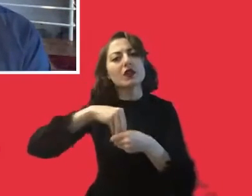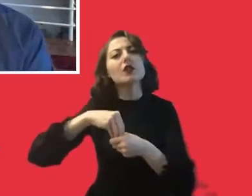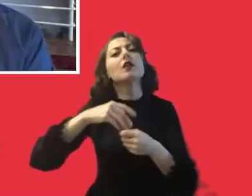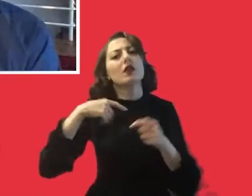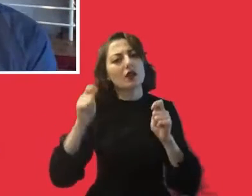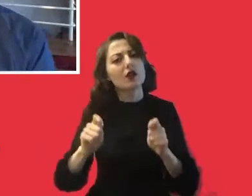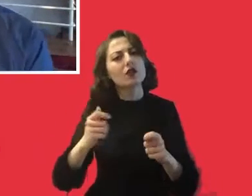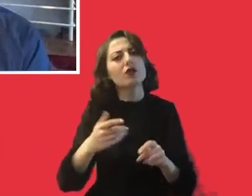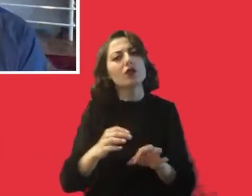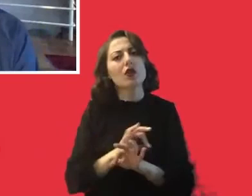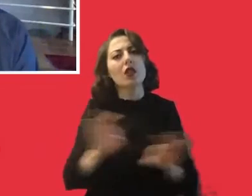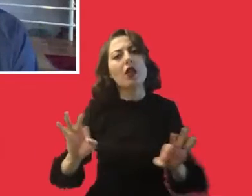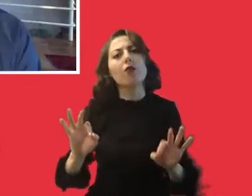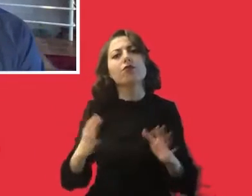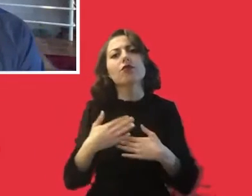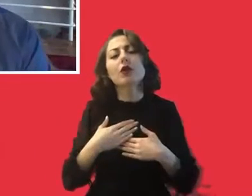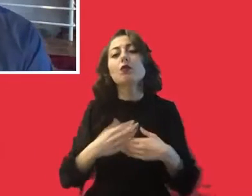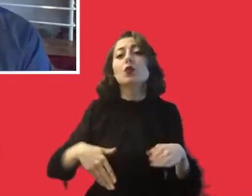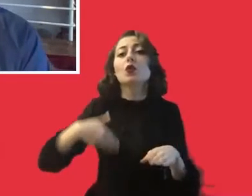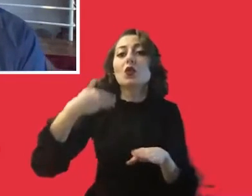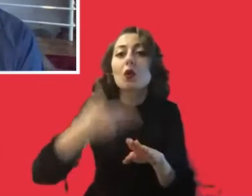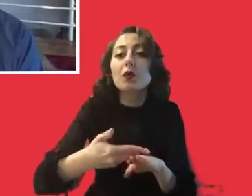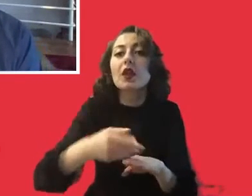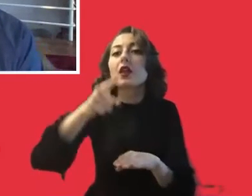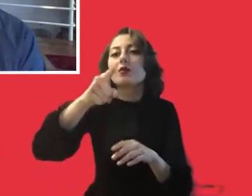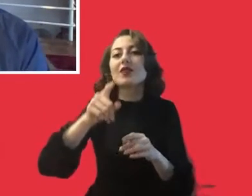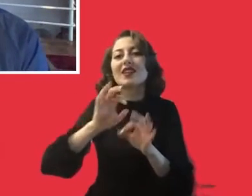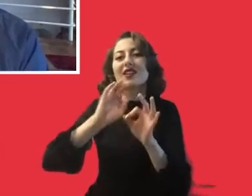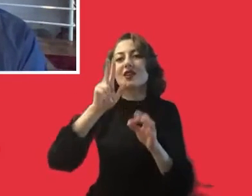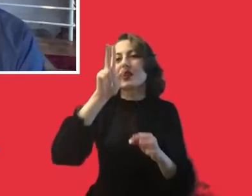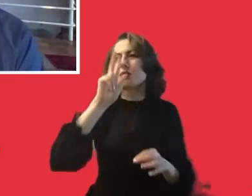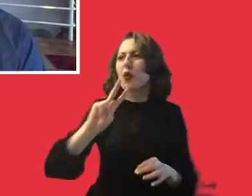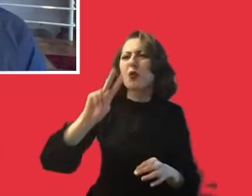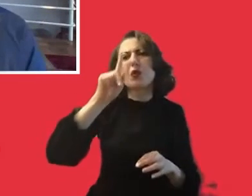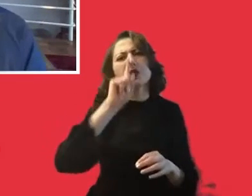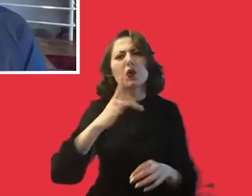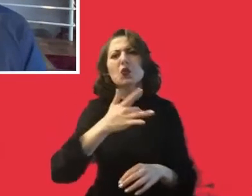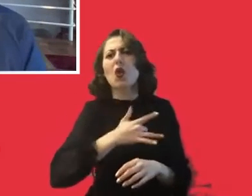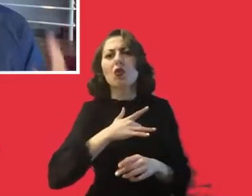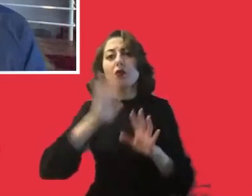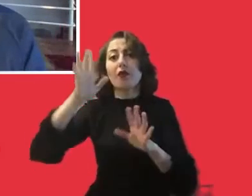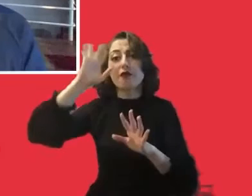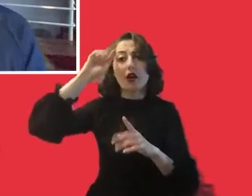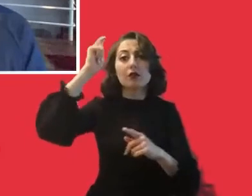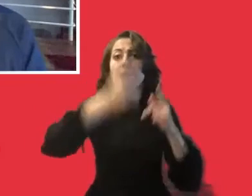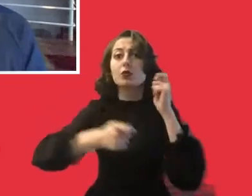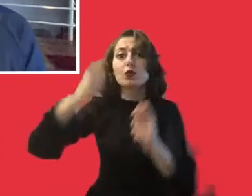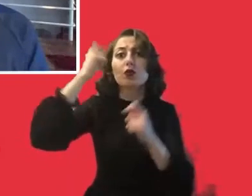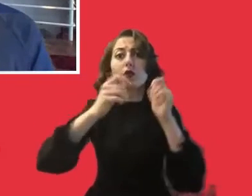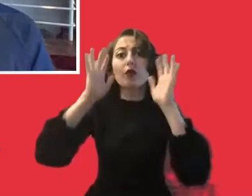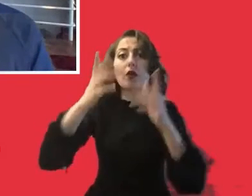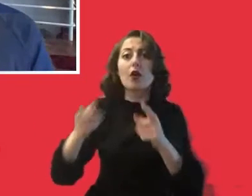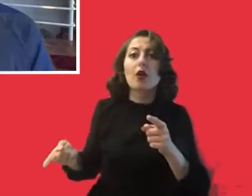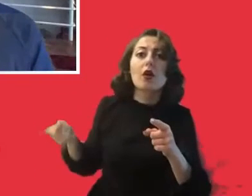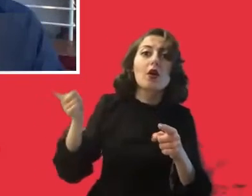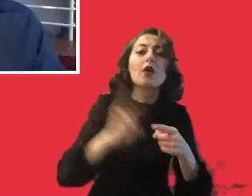that it's the same thing for us. For instance, in Tokyo Olympics, 2,000 people were volunteered for that, and it